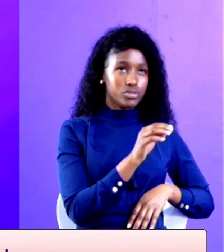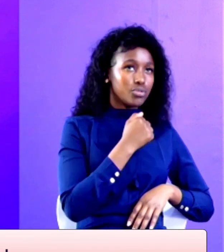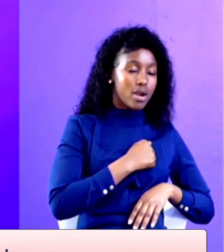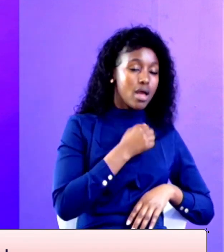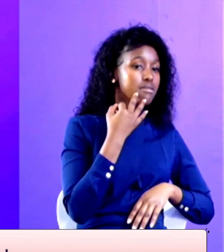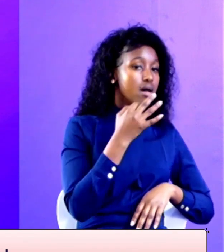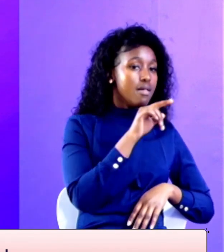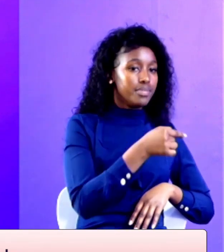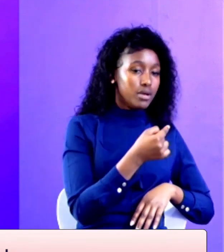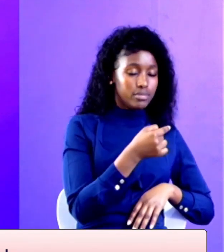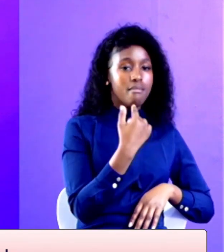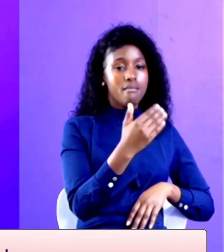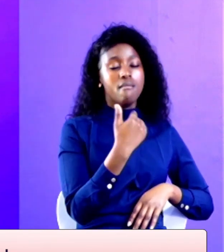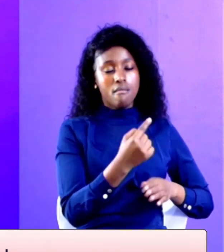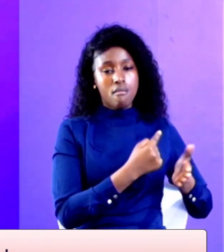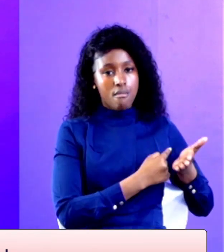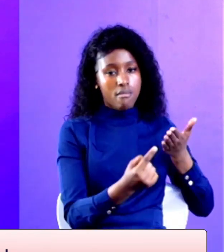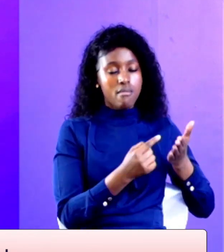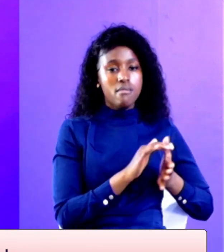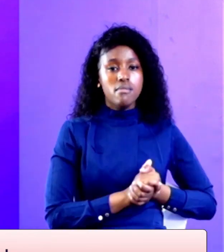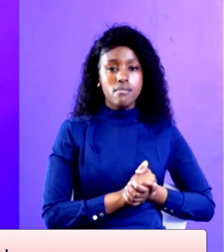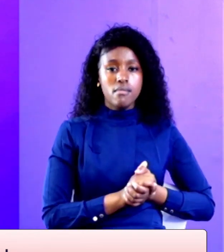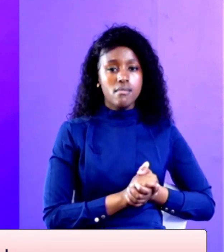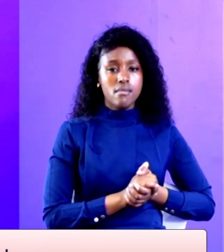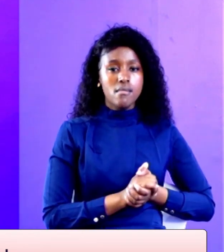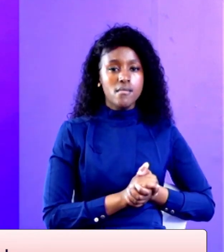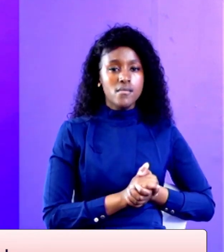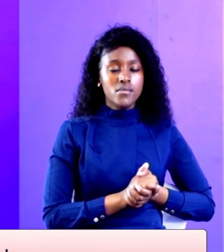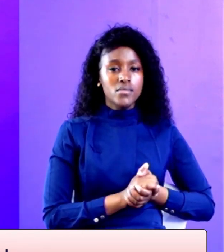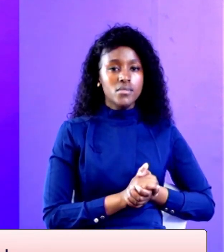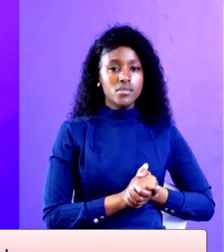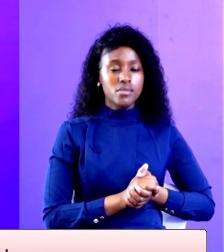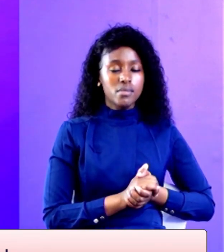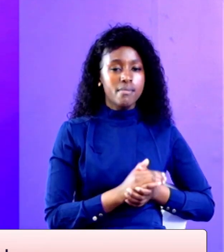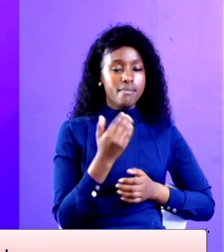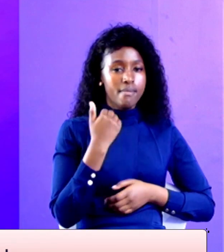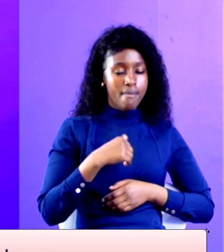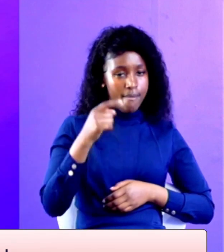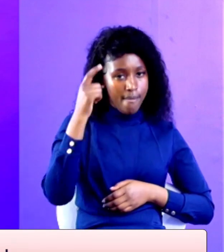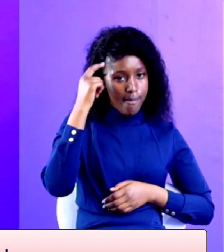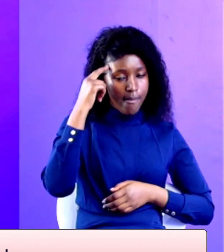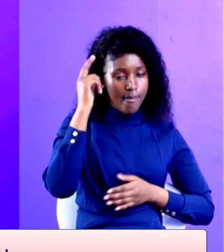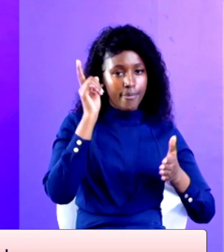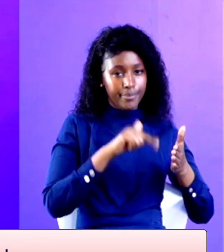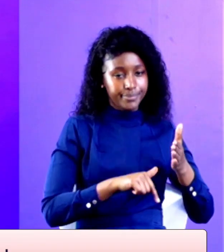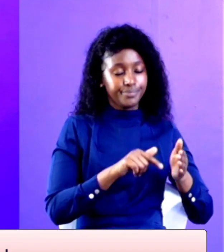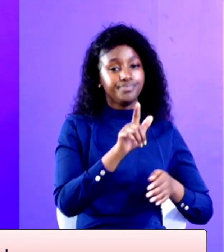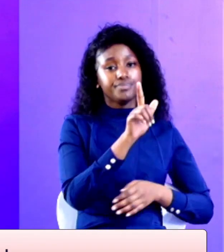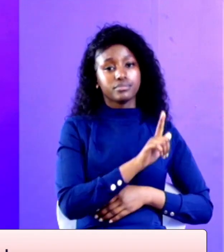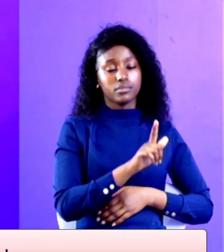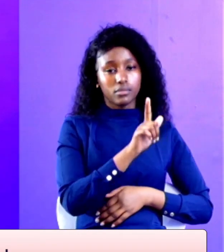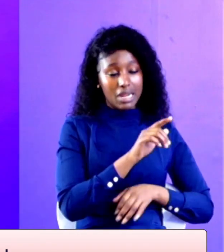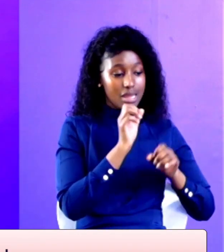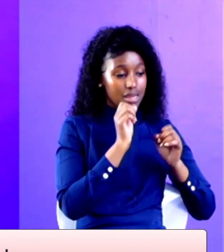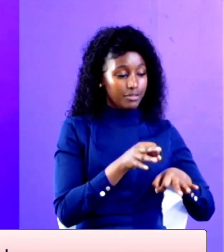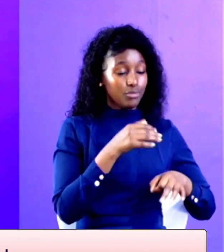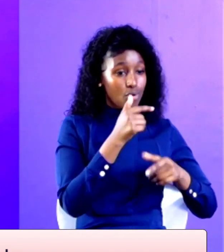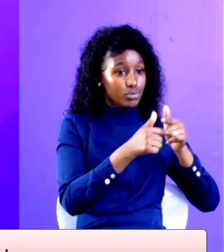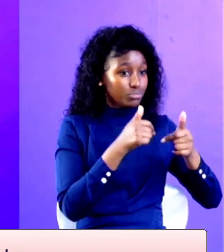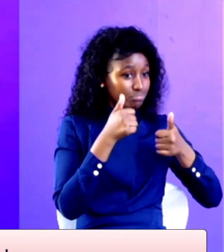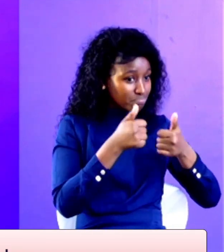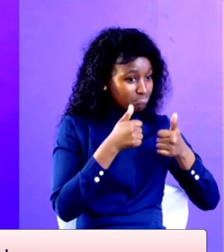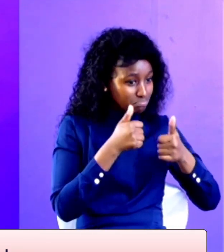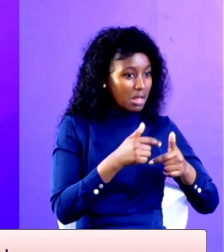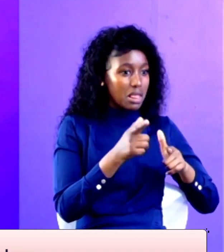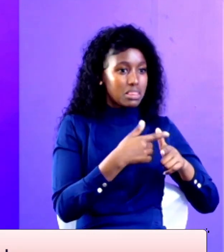thousand pounds per week. So what I can tell you, Liverpool, if they finalize that deal and